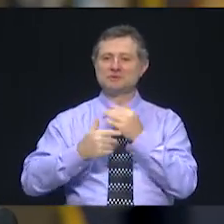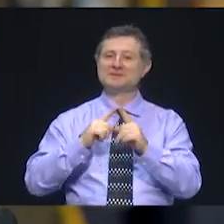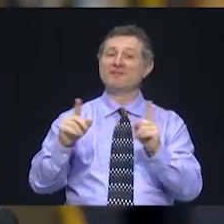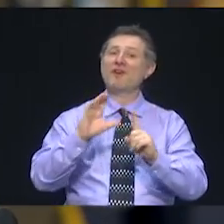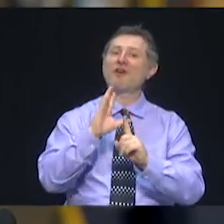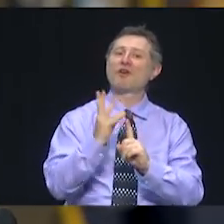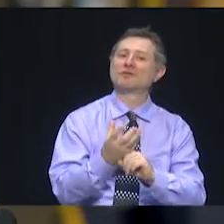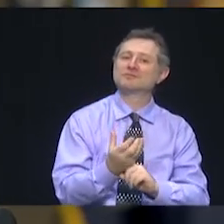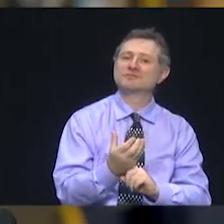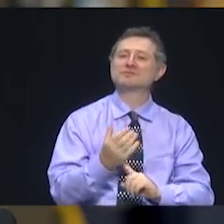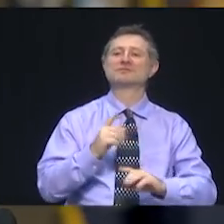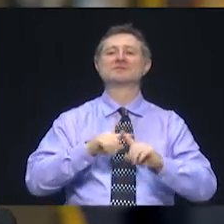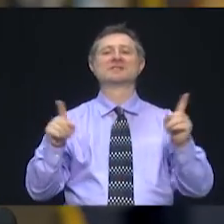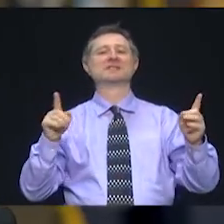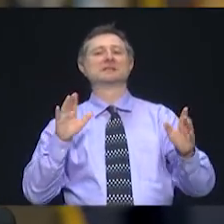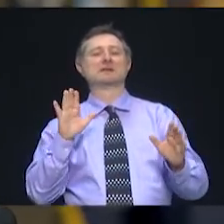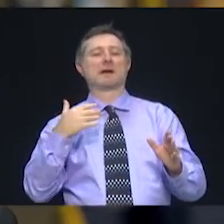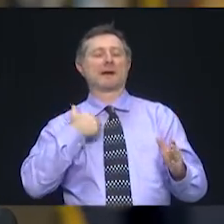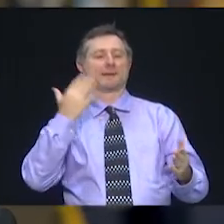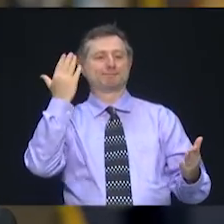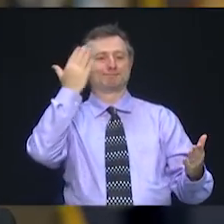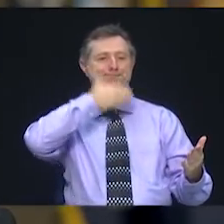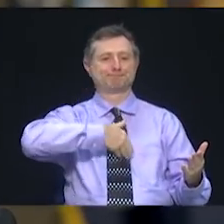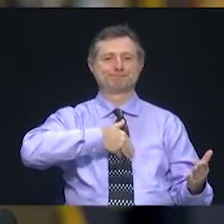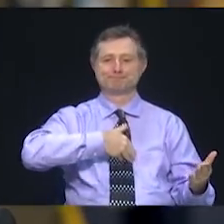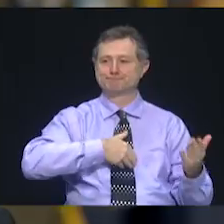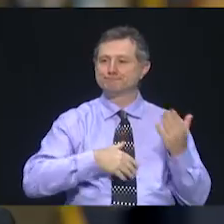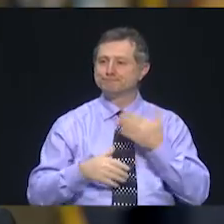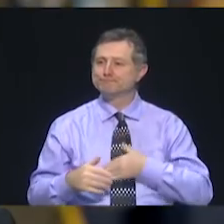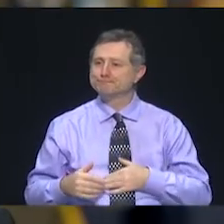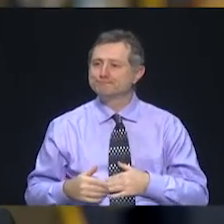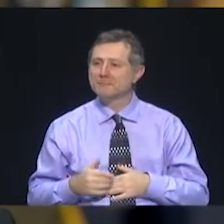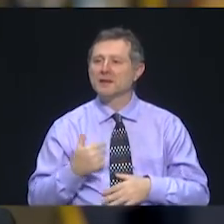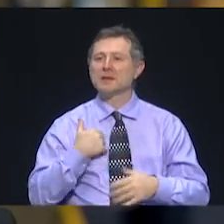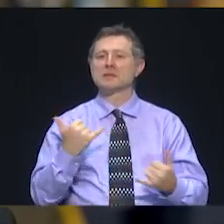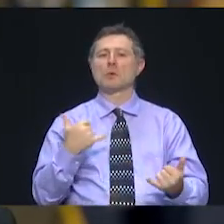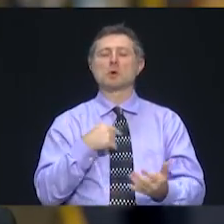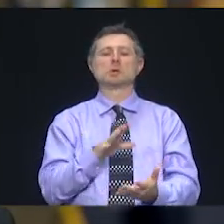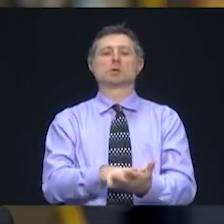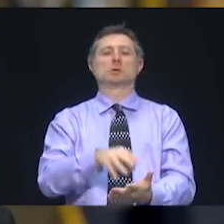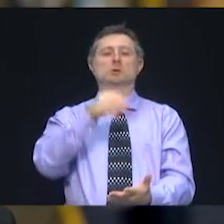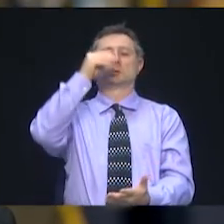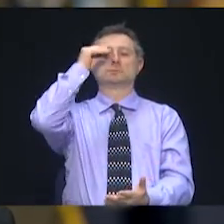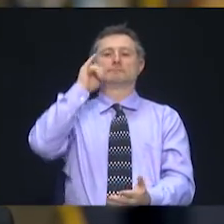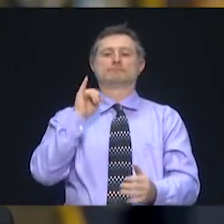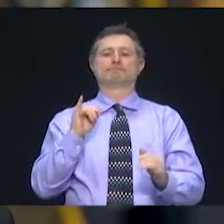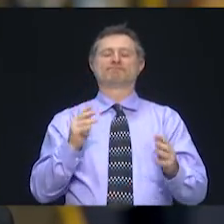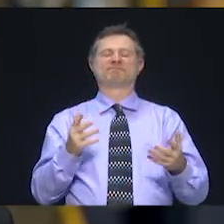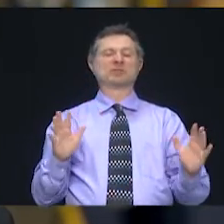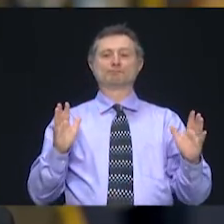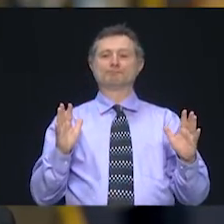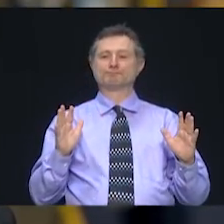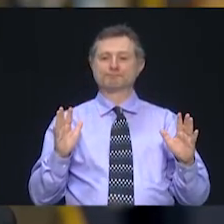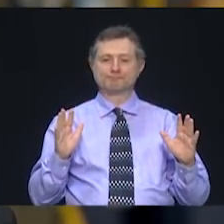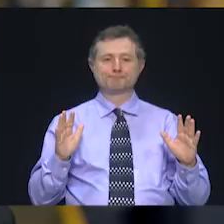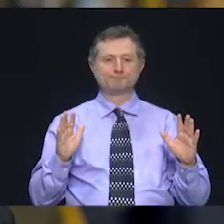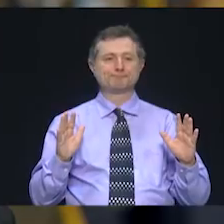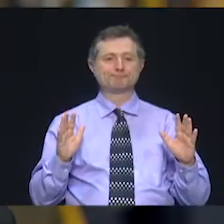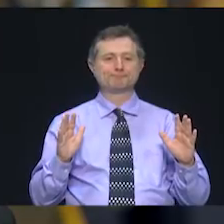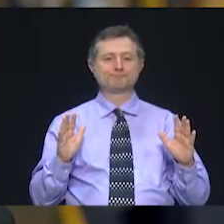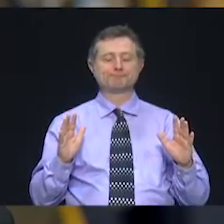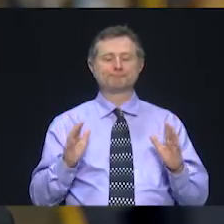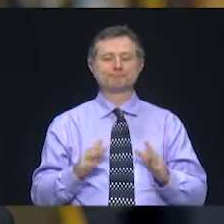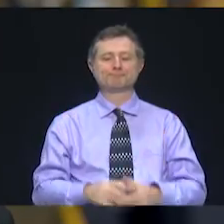fully appreciated. And I have learned from this. Now, the state already has